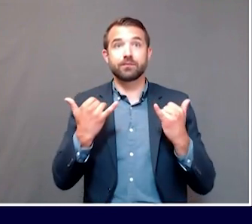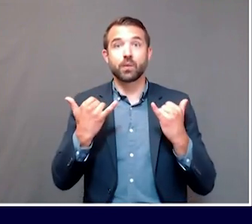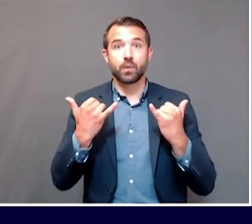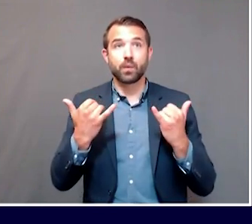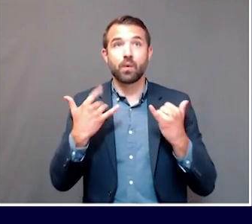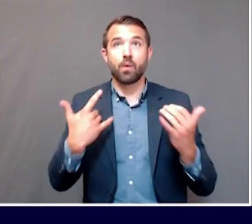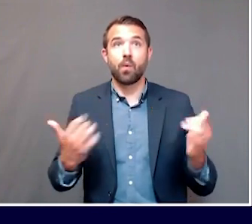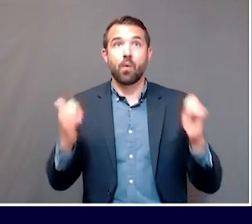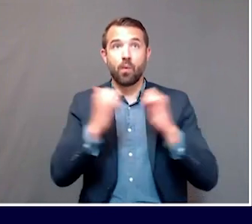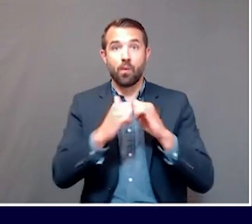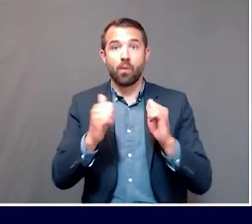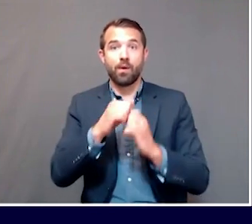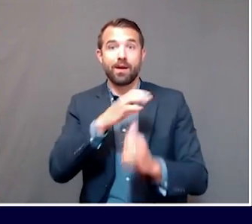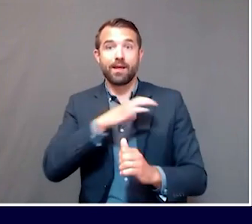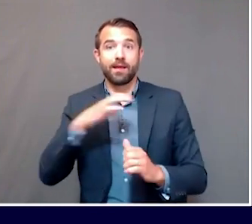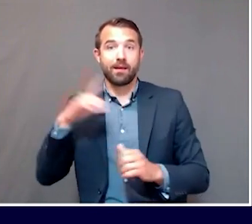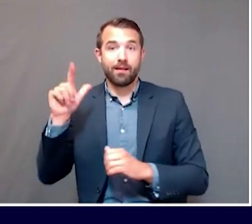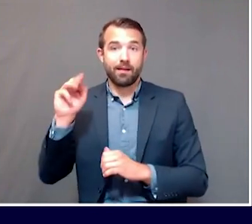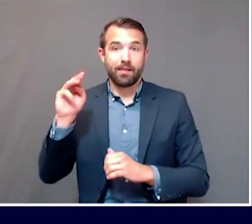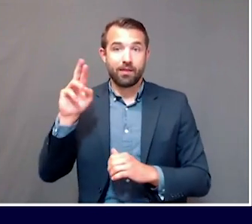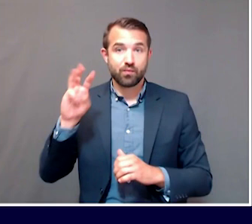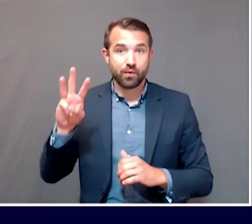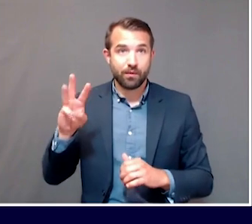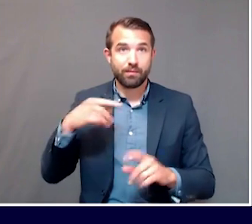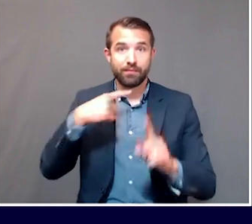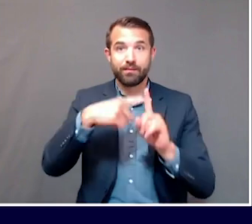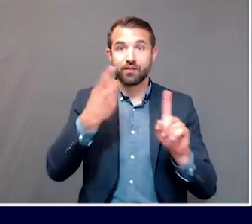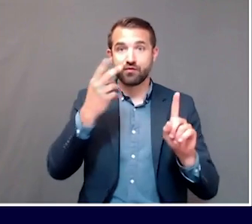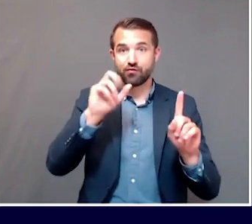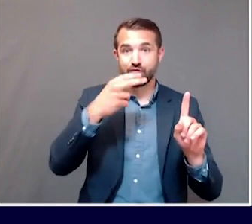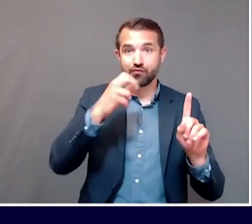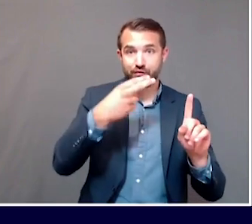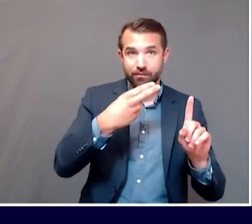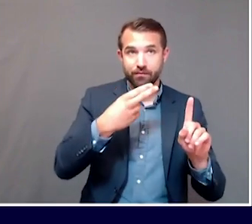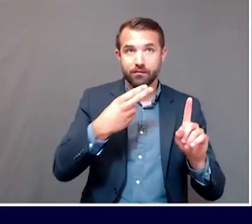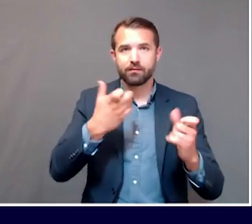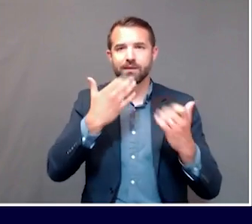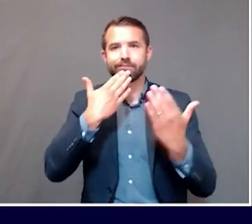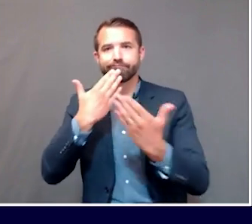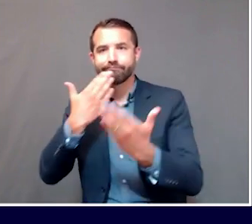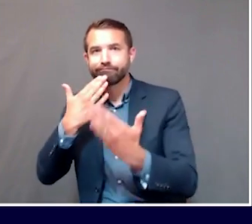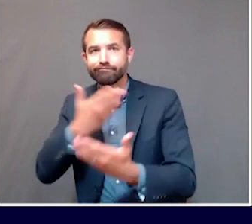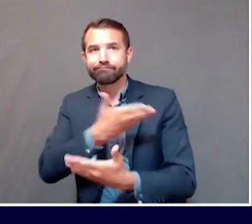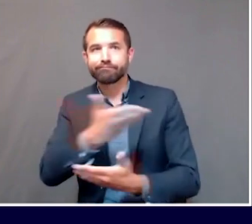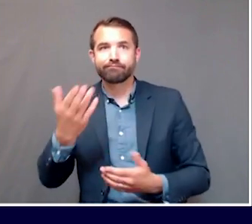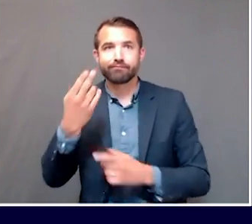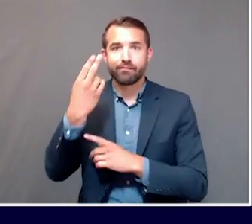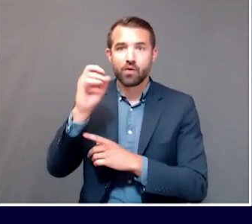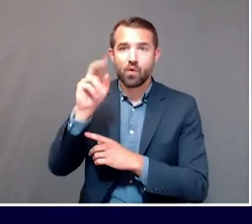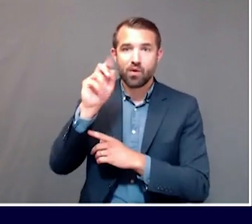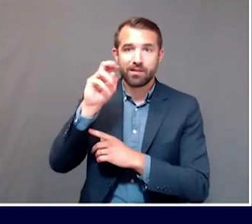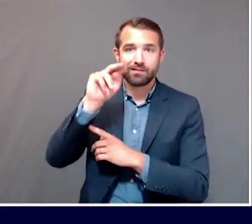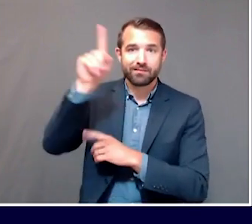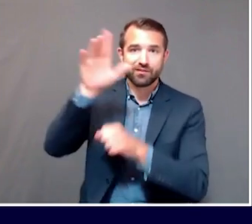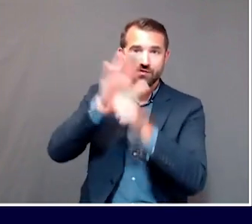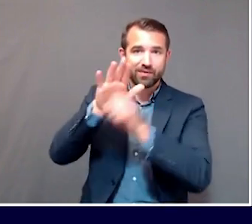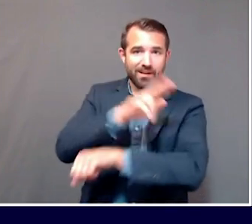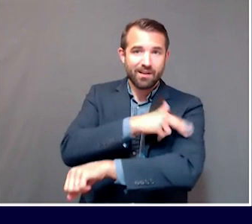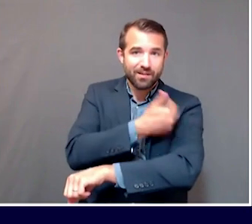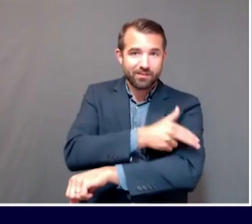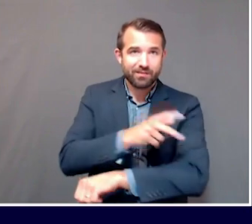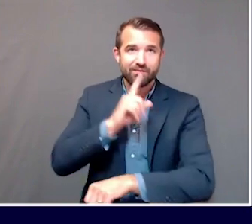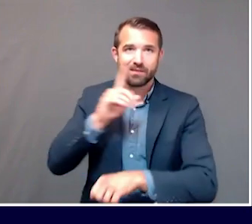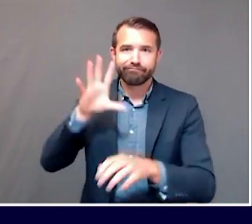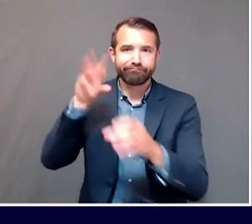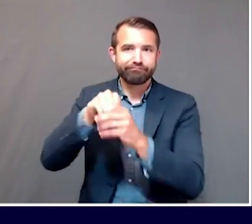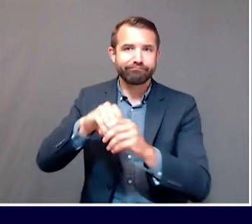and Dr. Shah in congratulating and thanking the Holton Regional Hospital and those involved in that recent episode there, which could have been